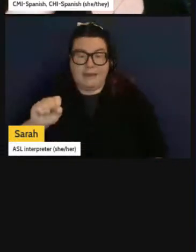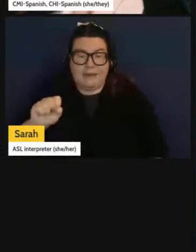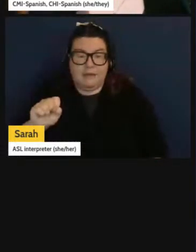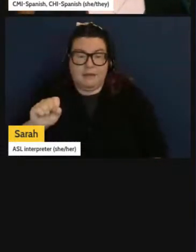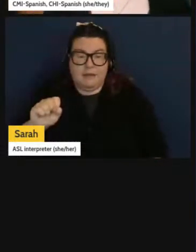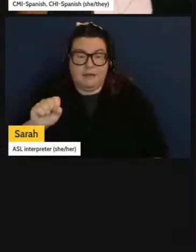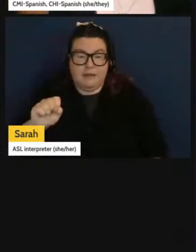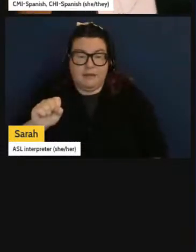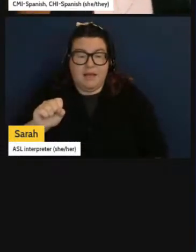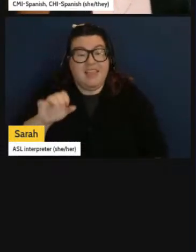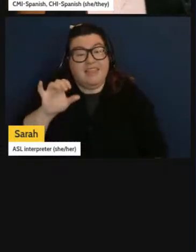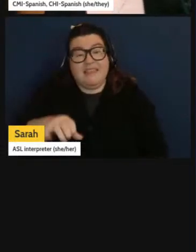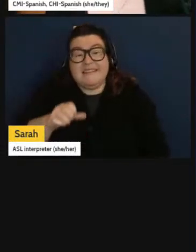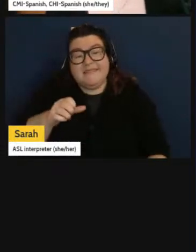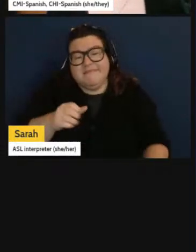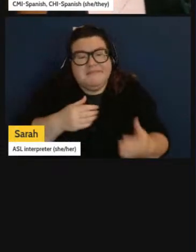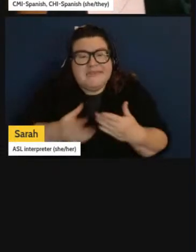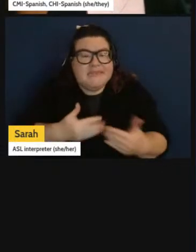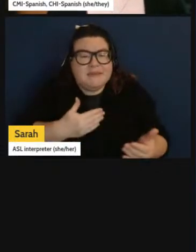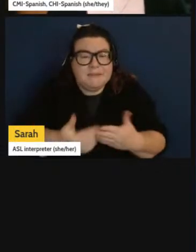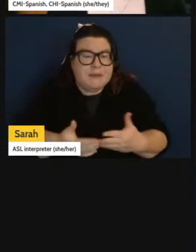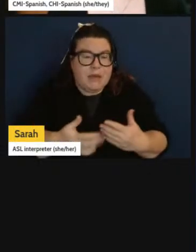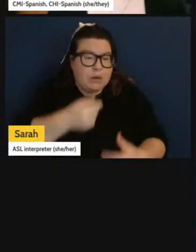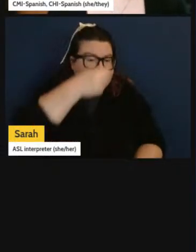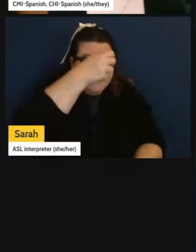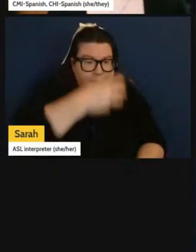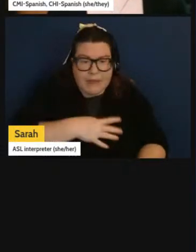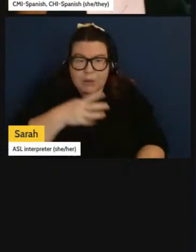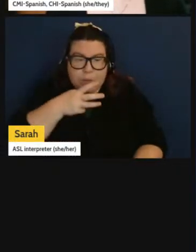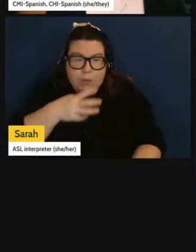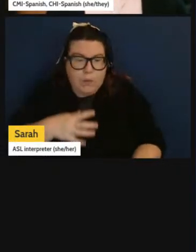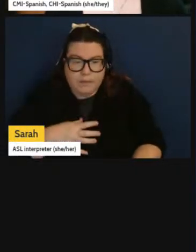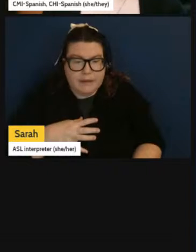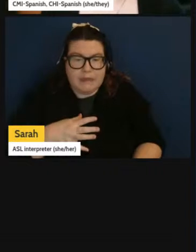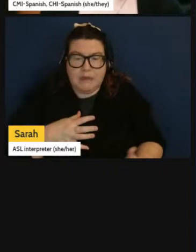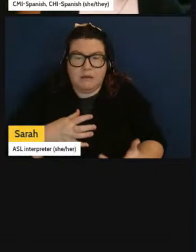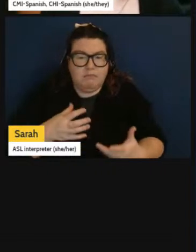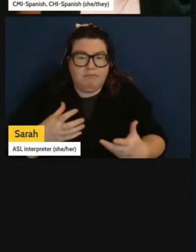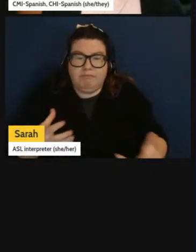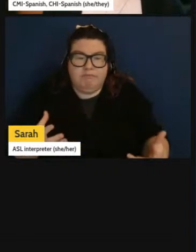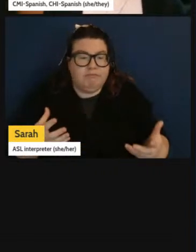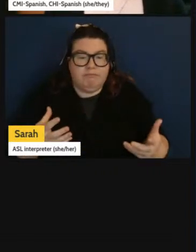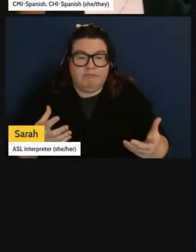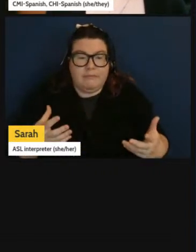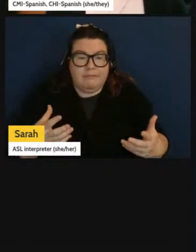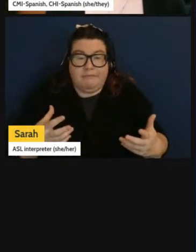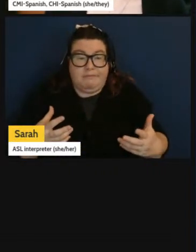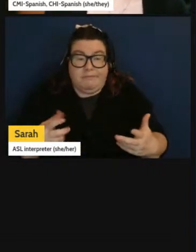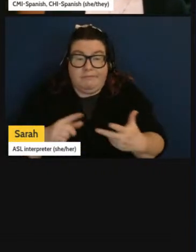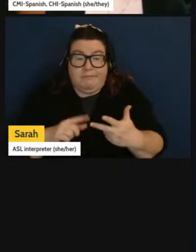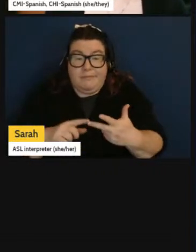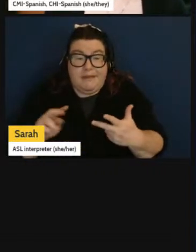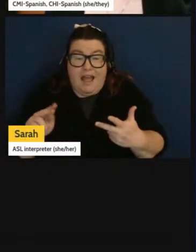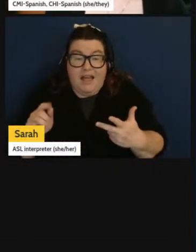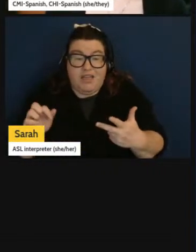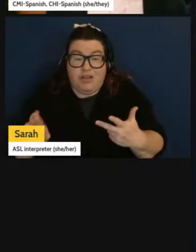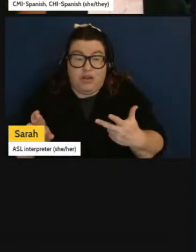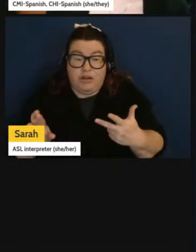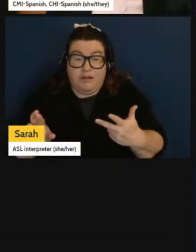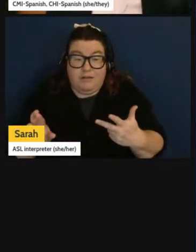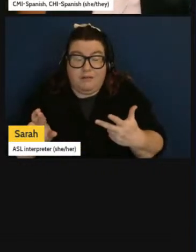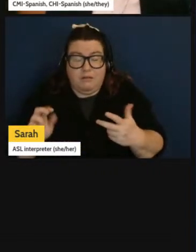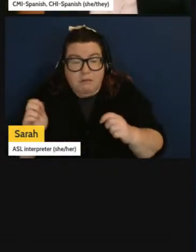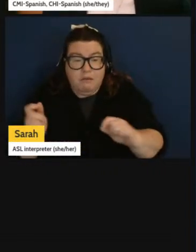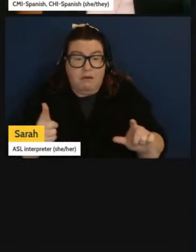And it doesn't matter if you're a man, a woman, or neither. All of us